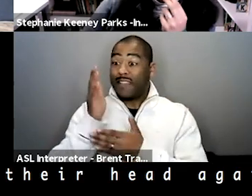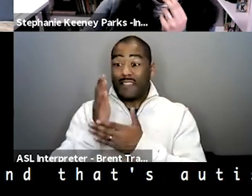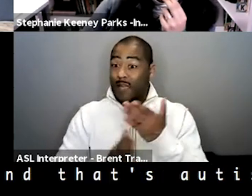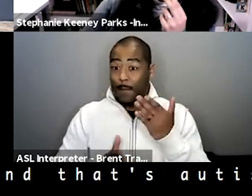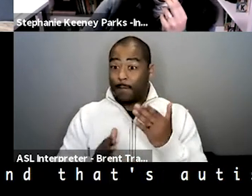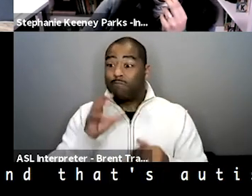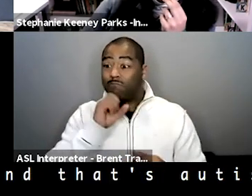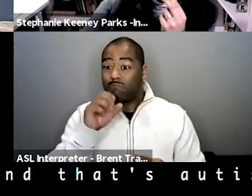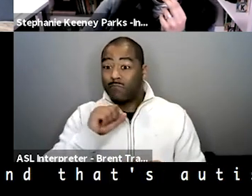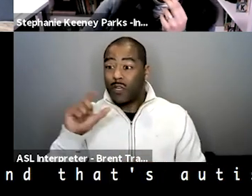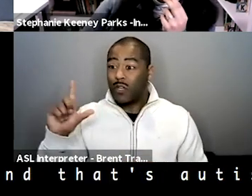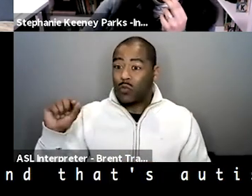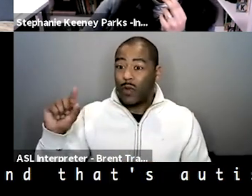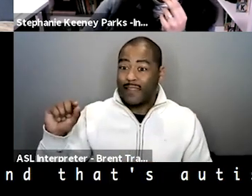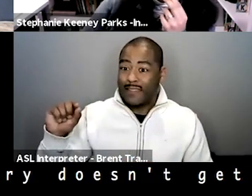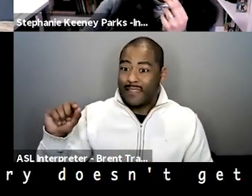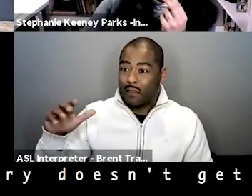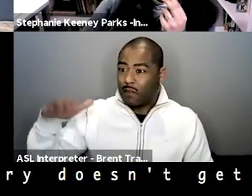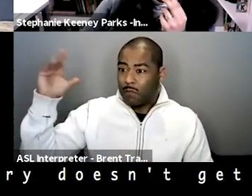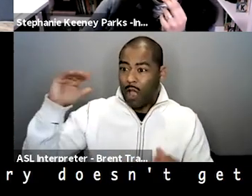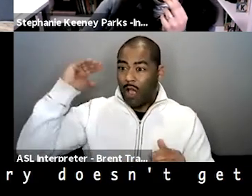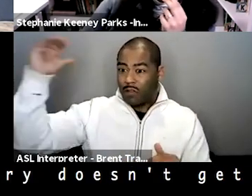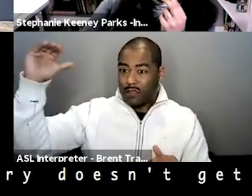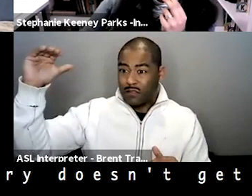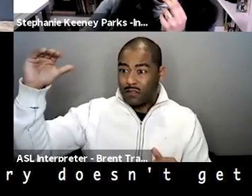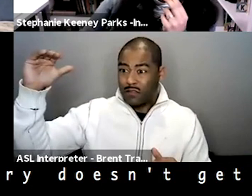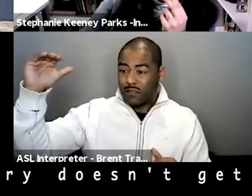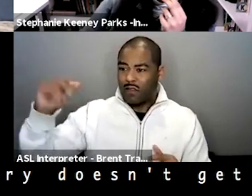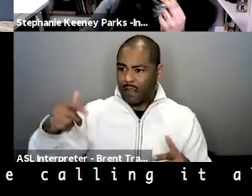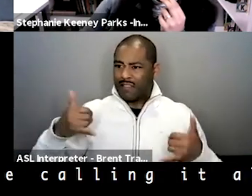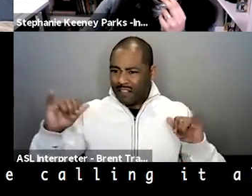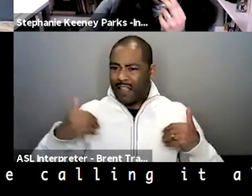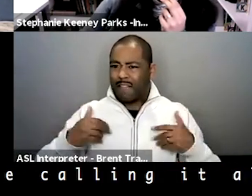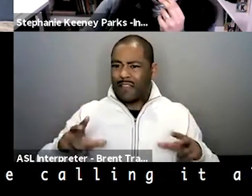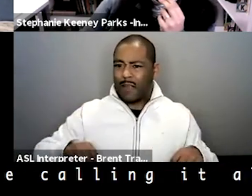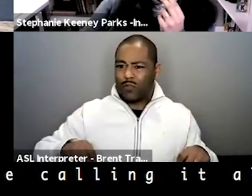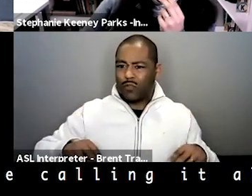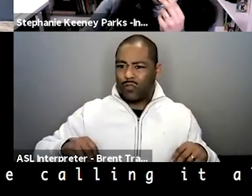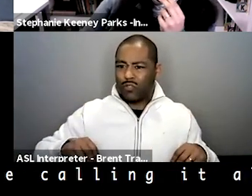still banging their head against a wall. And that's autism too. And that story doesn't get told.